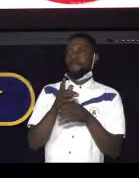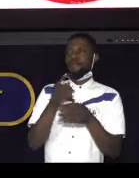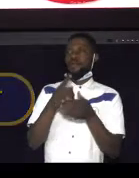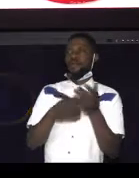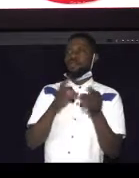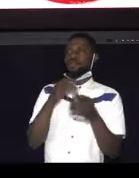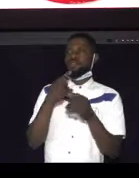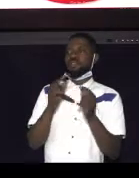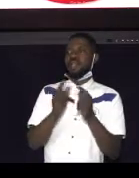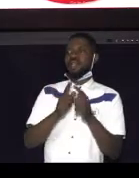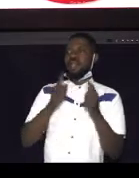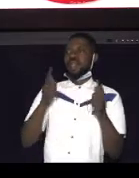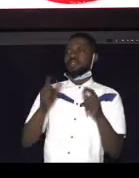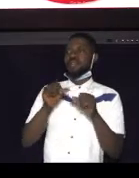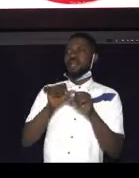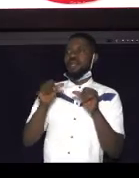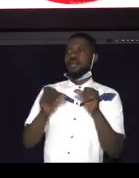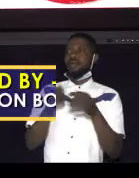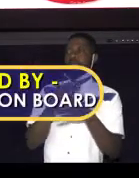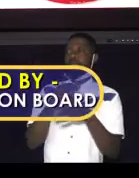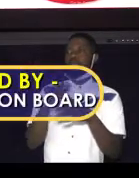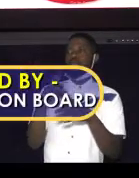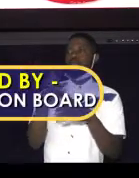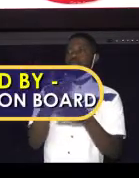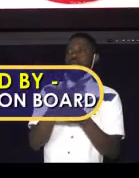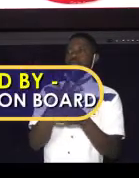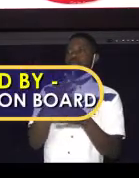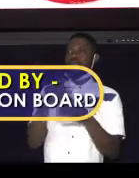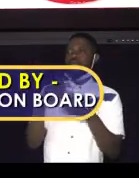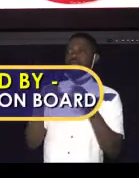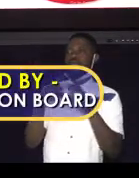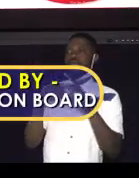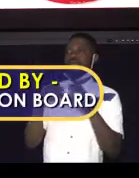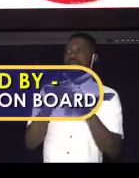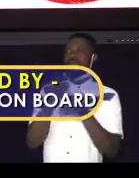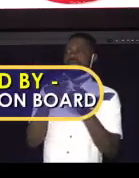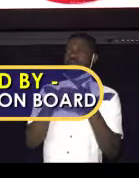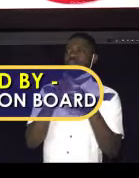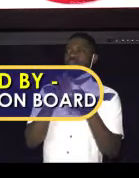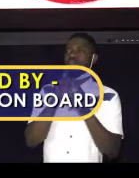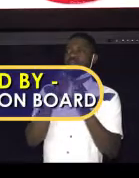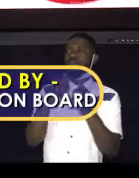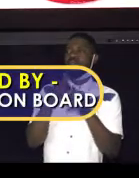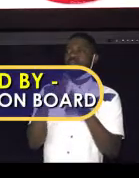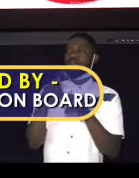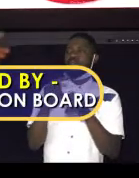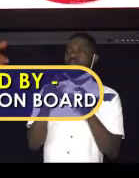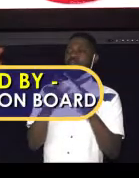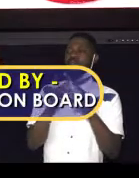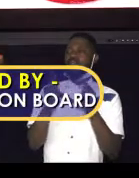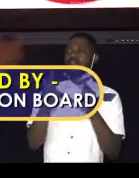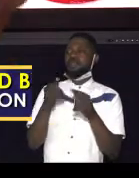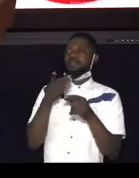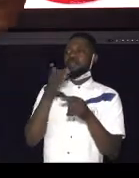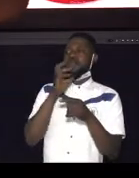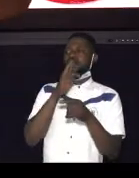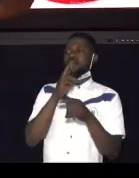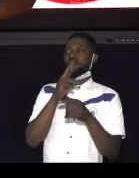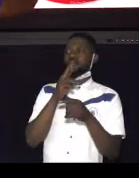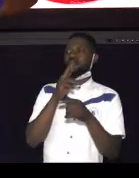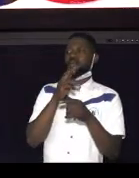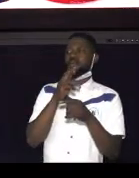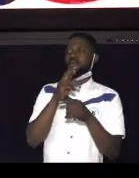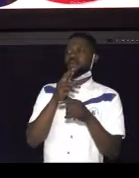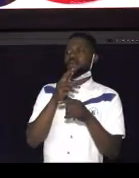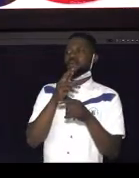What is the larger angle between the hands of the clock? This one is talking about the larger angle, and that's because there are 2 angles. It's either this